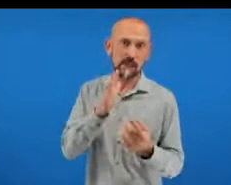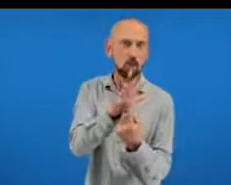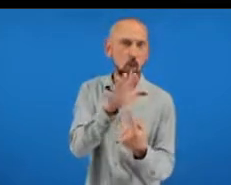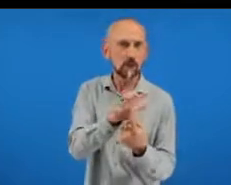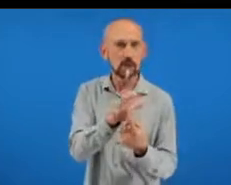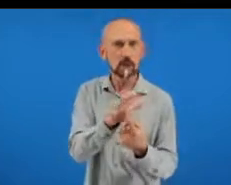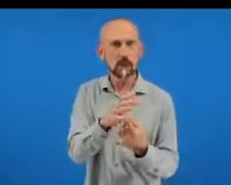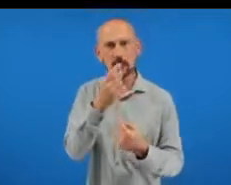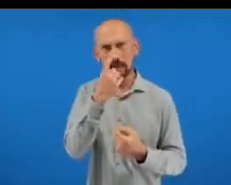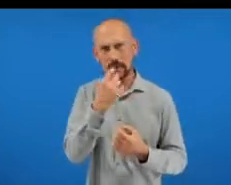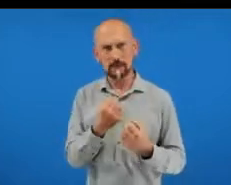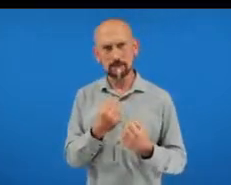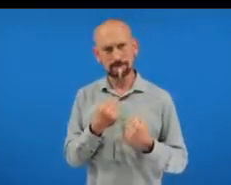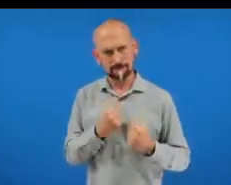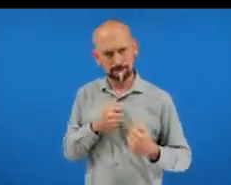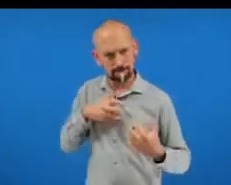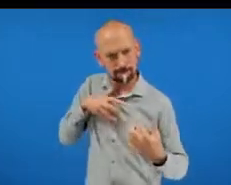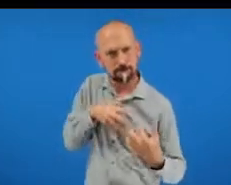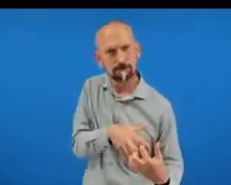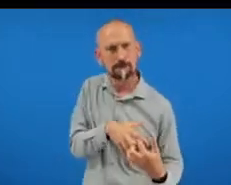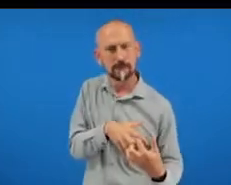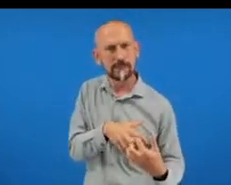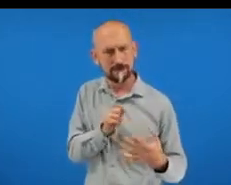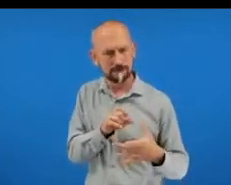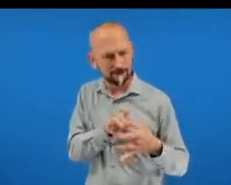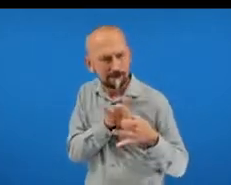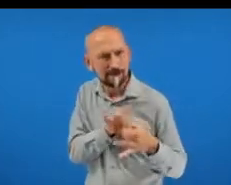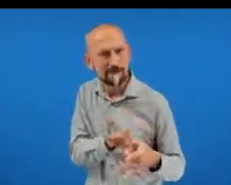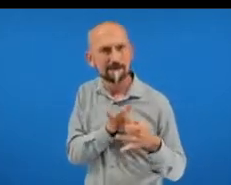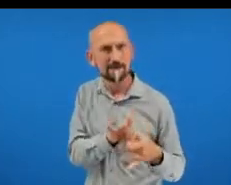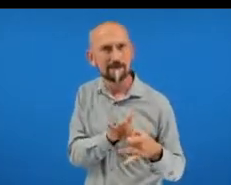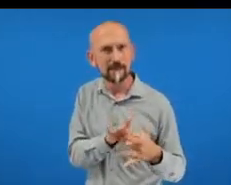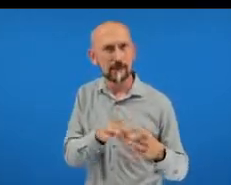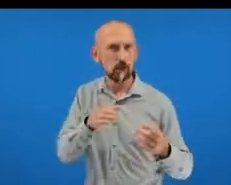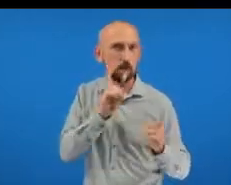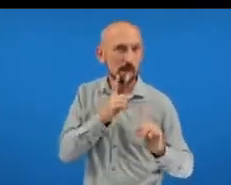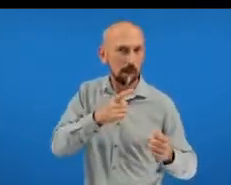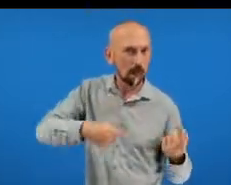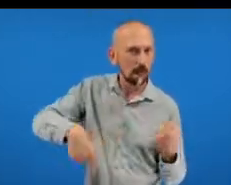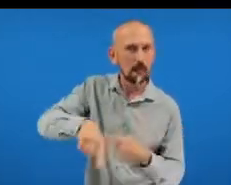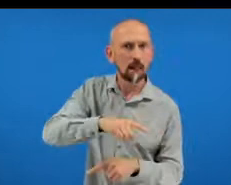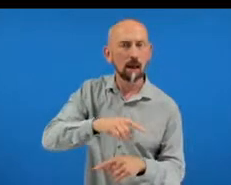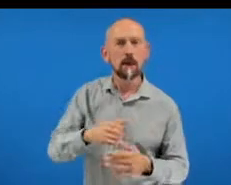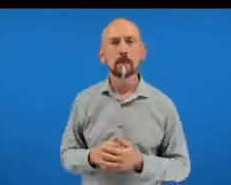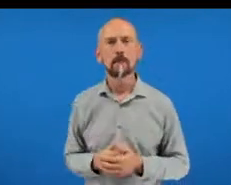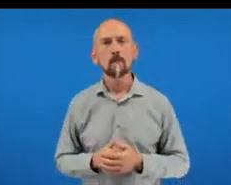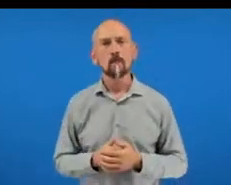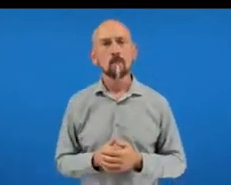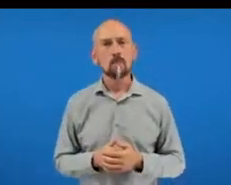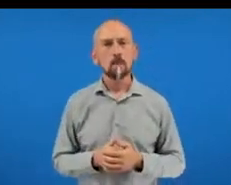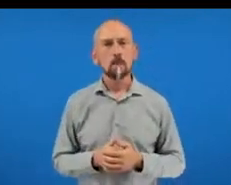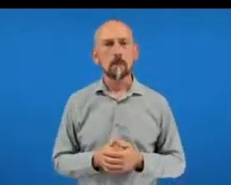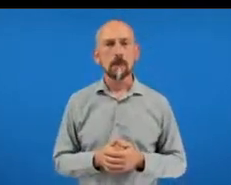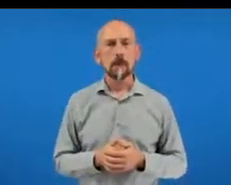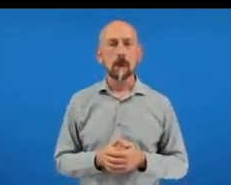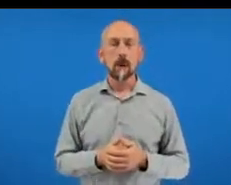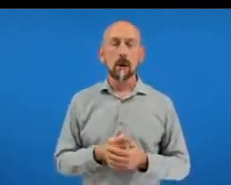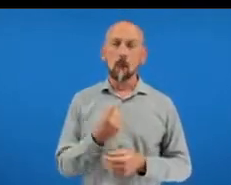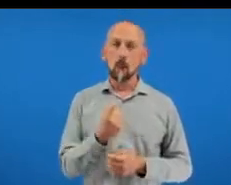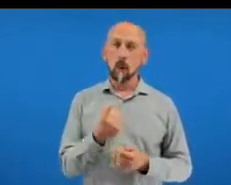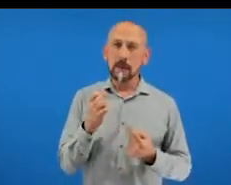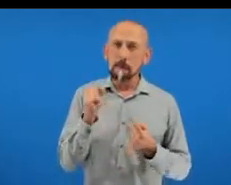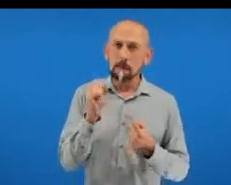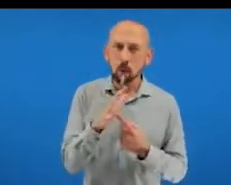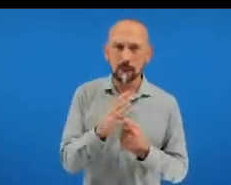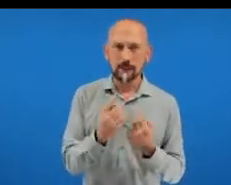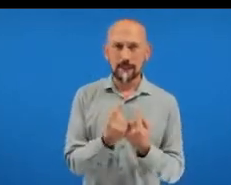grounded and having that connection to people round about you. But one of the most important things for